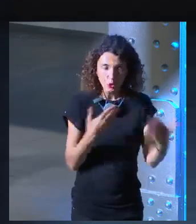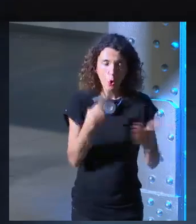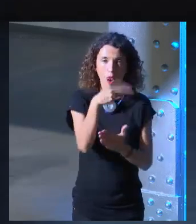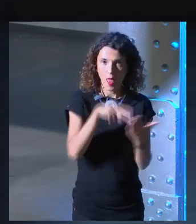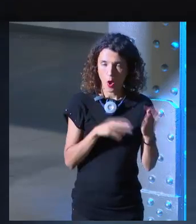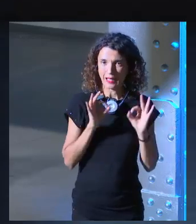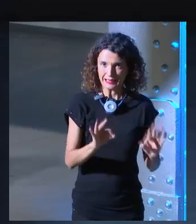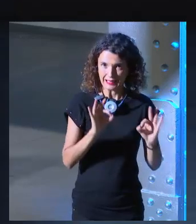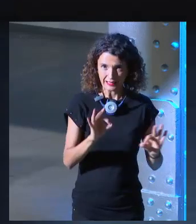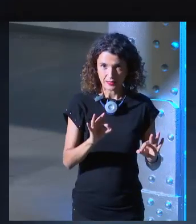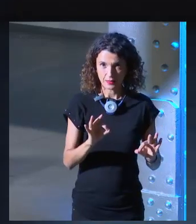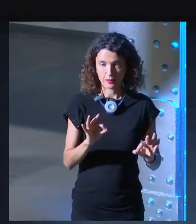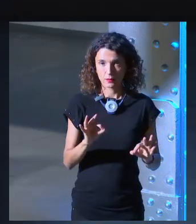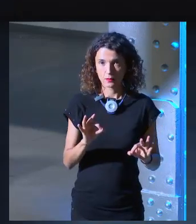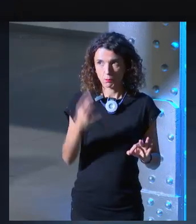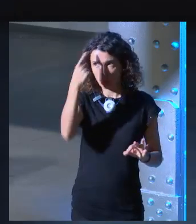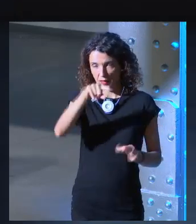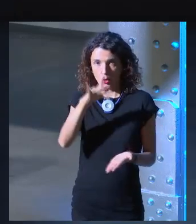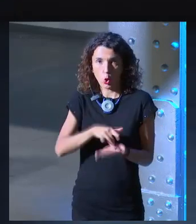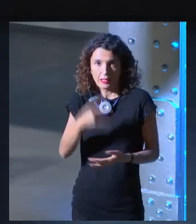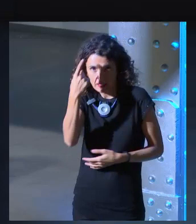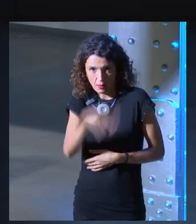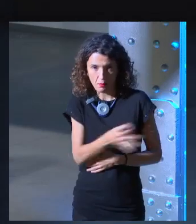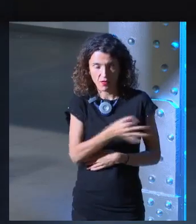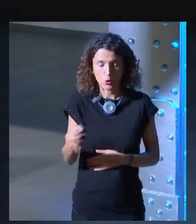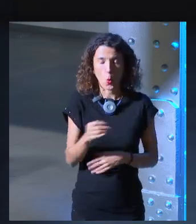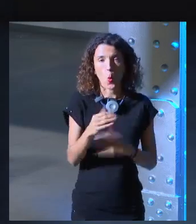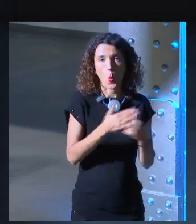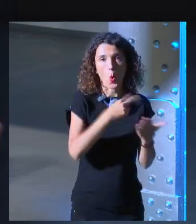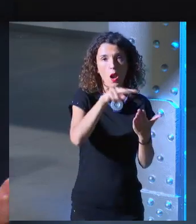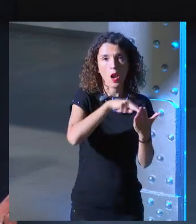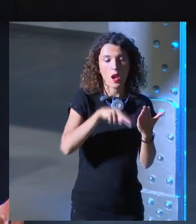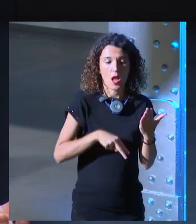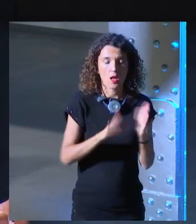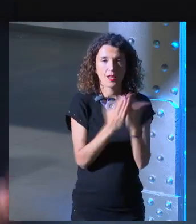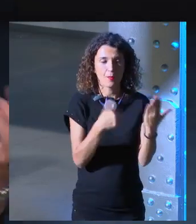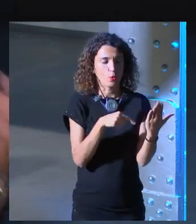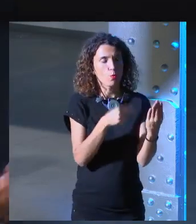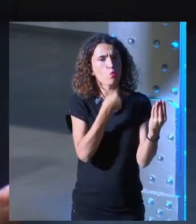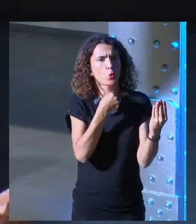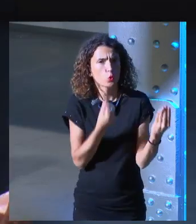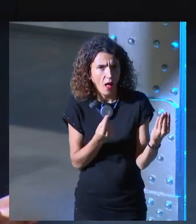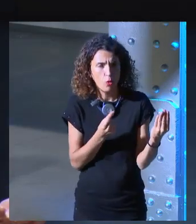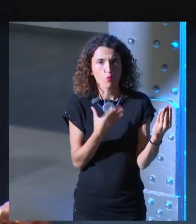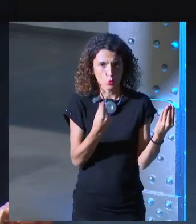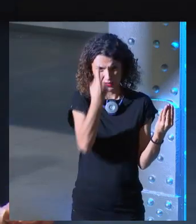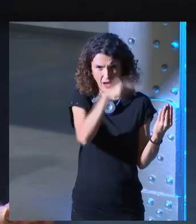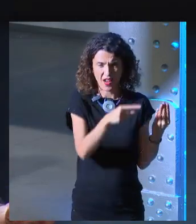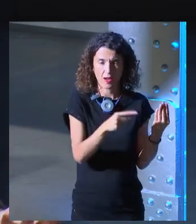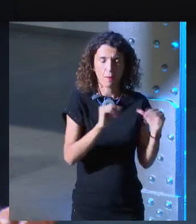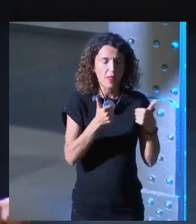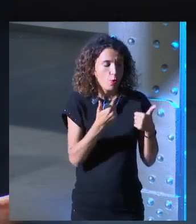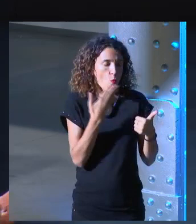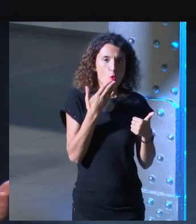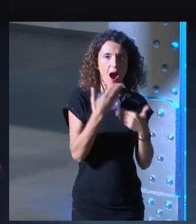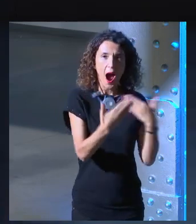is when you read a book that you particularly love or that you're interested in. You start talking to it, don't you?